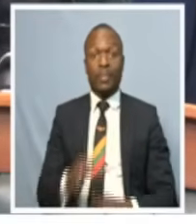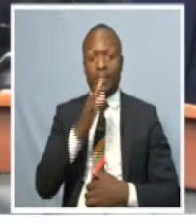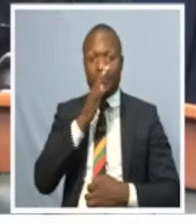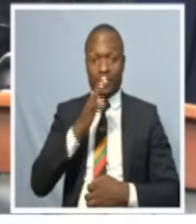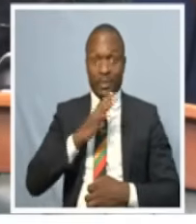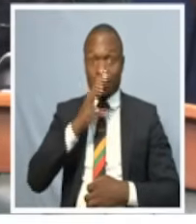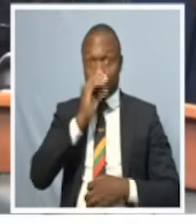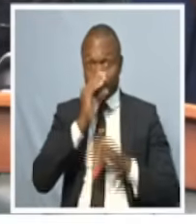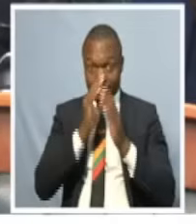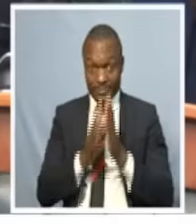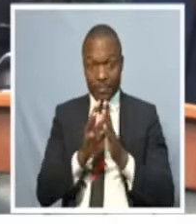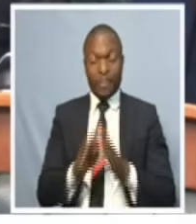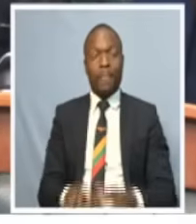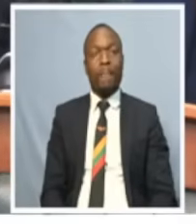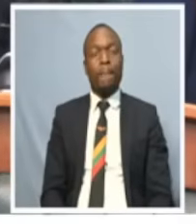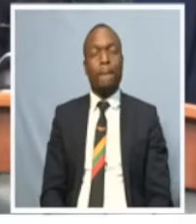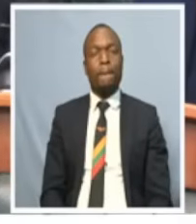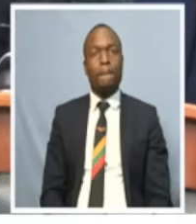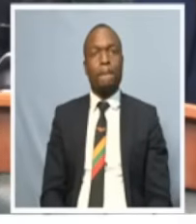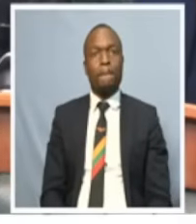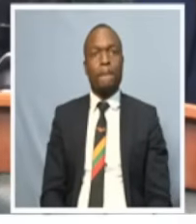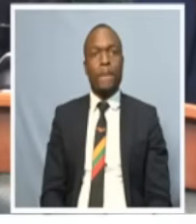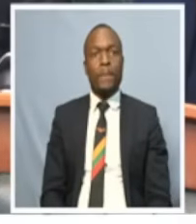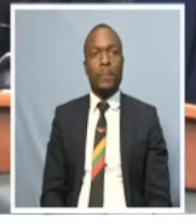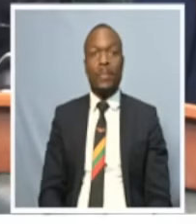Madam Speaker,